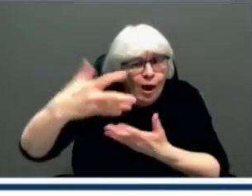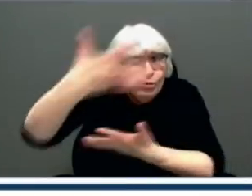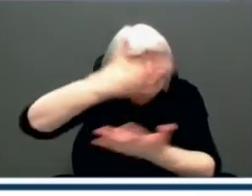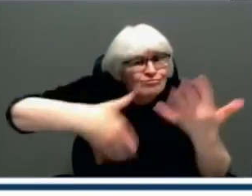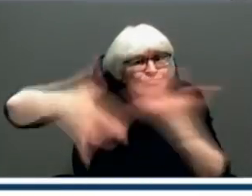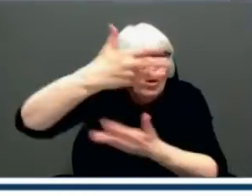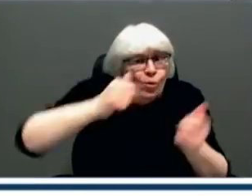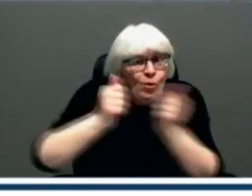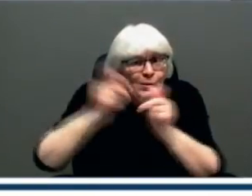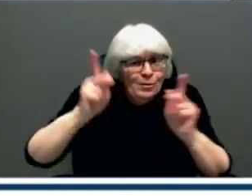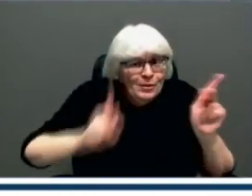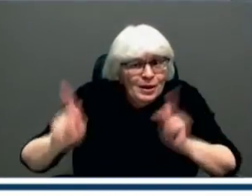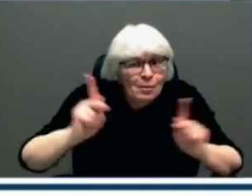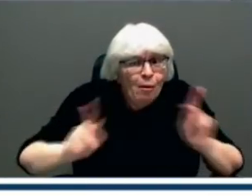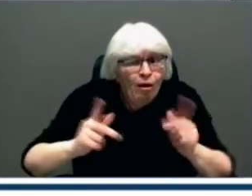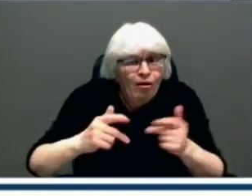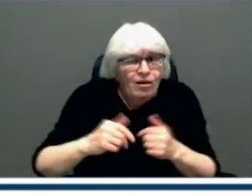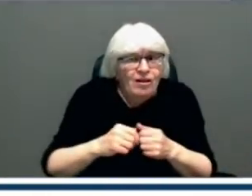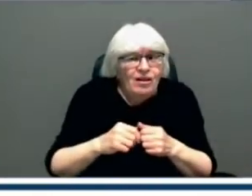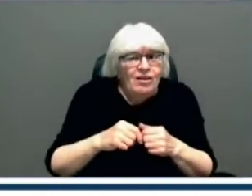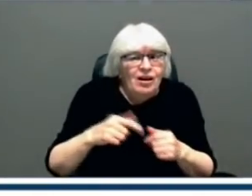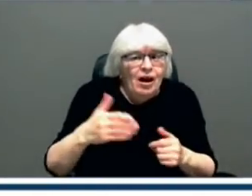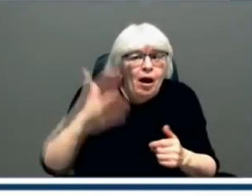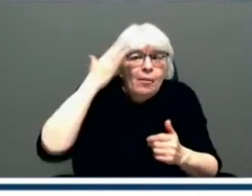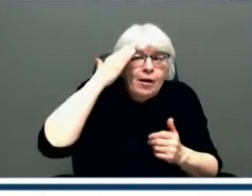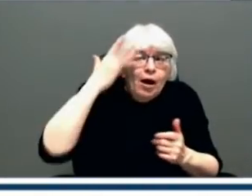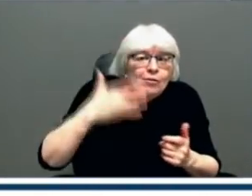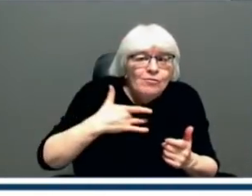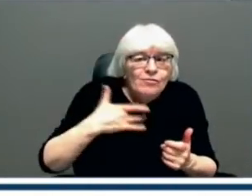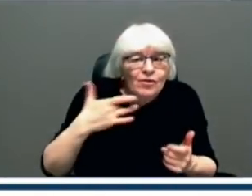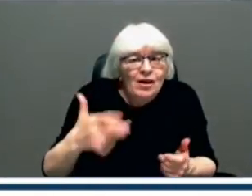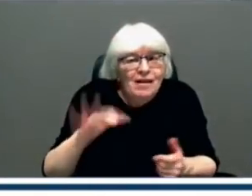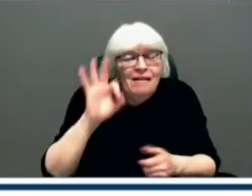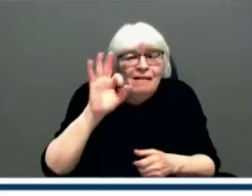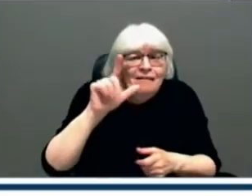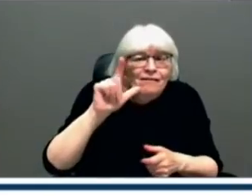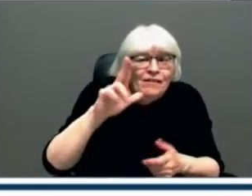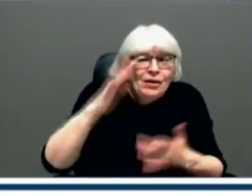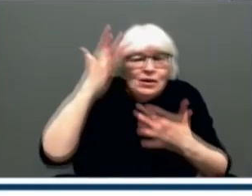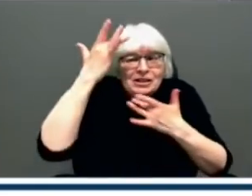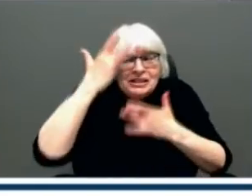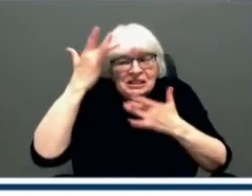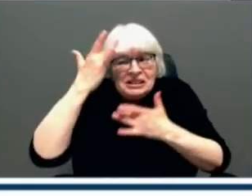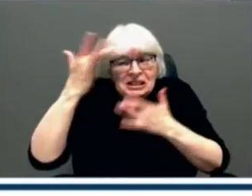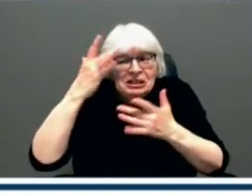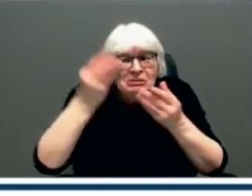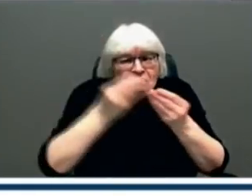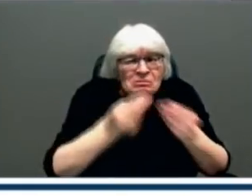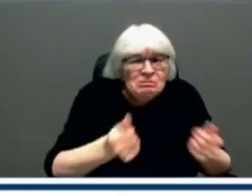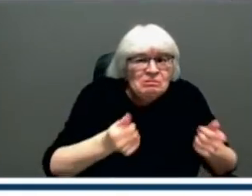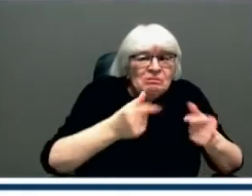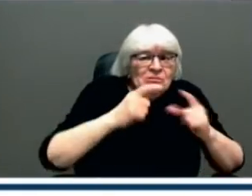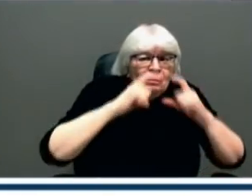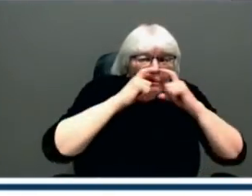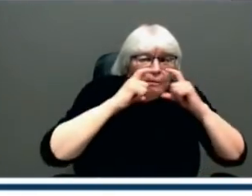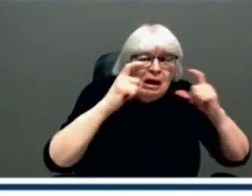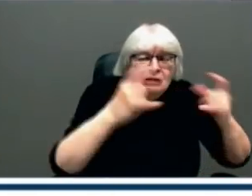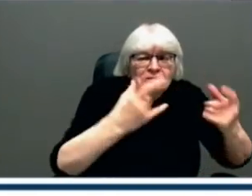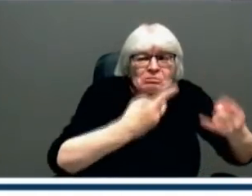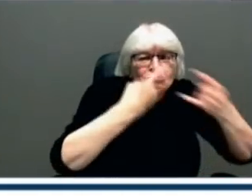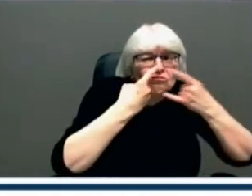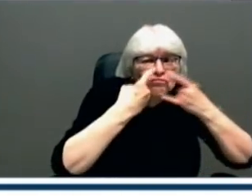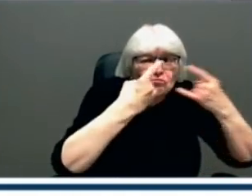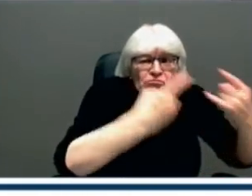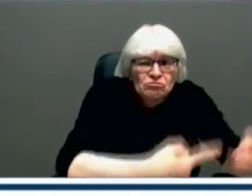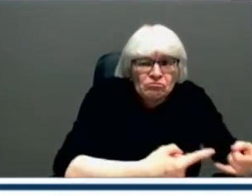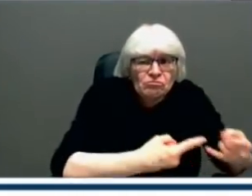of the respiratory season, in part because maybe it has to be a rule because behavior scientists say without it, we